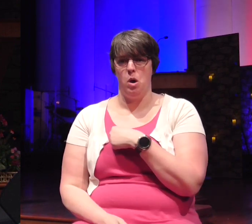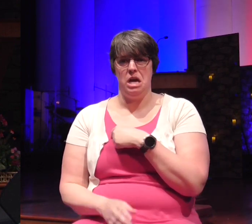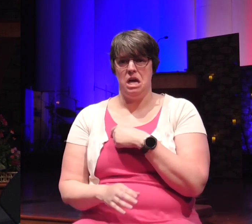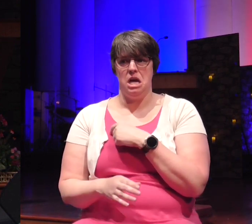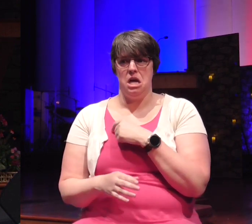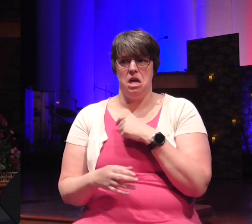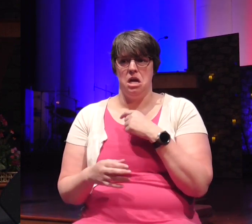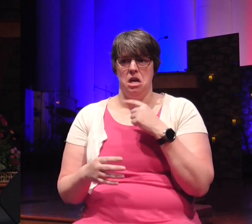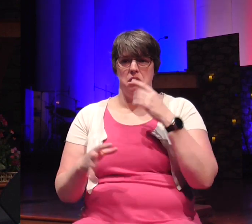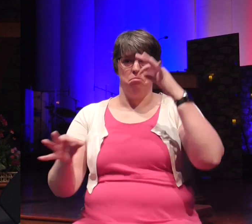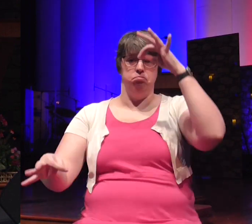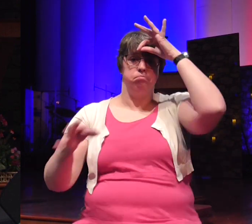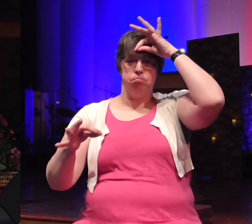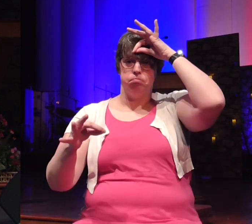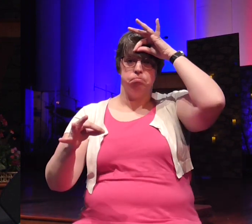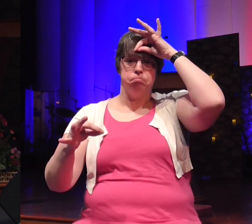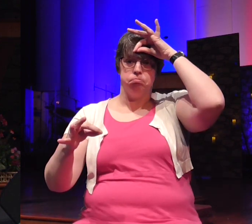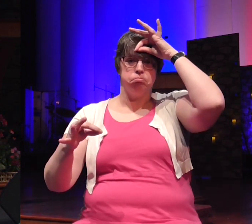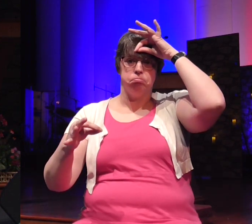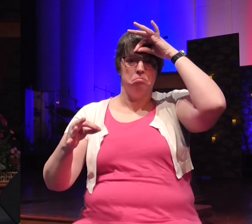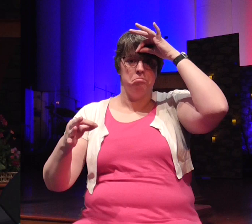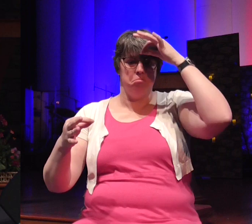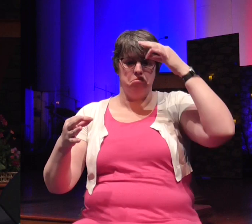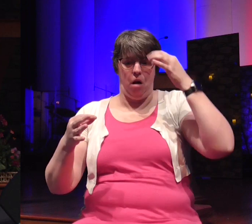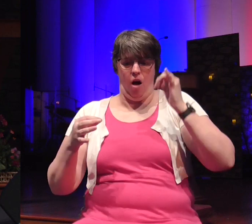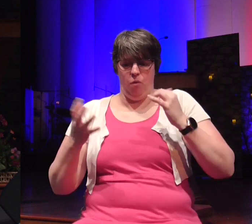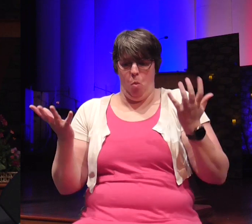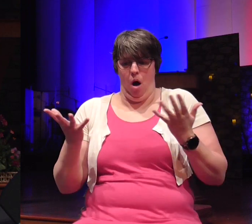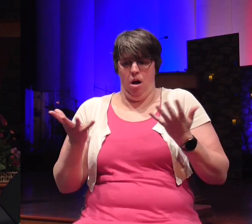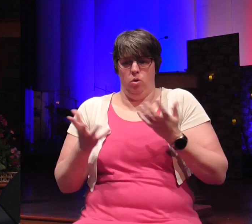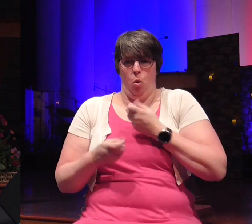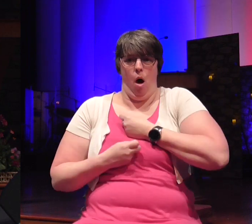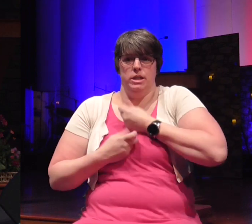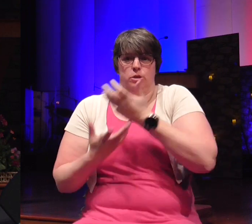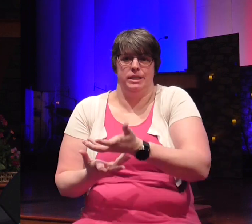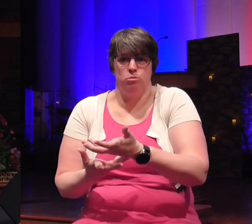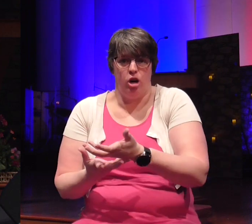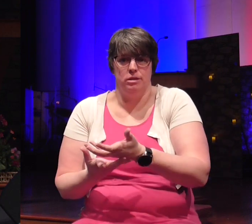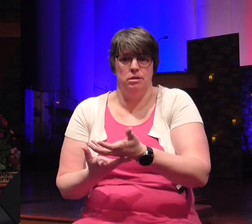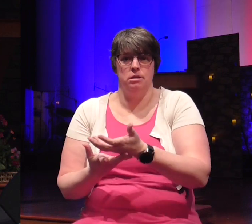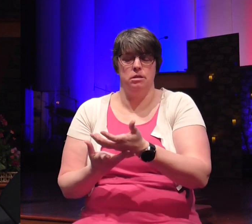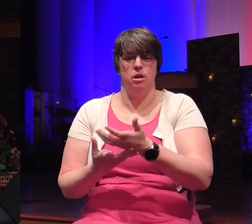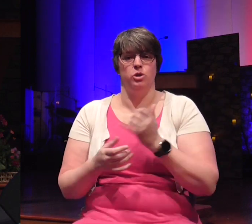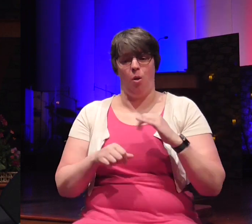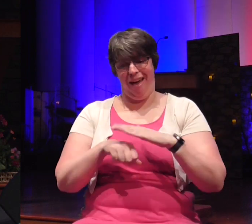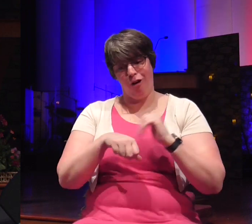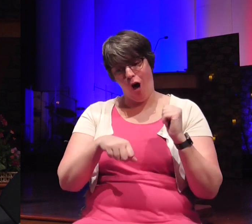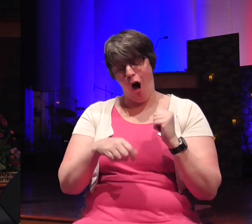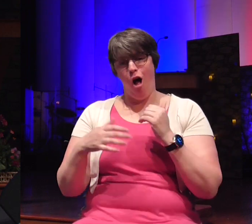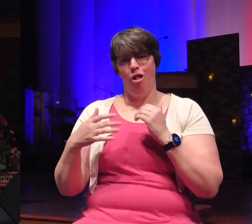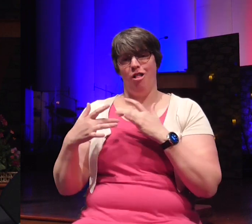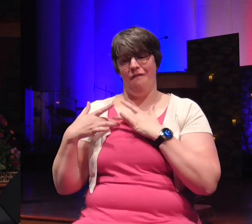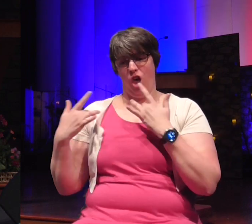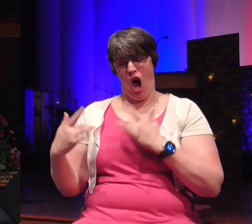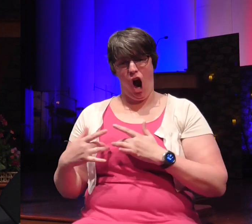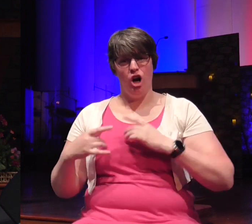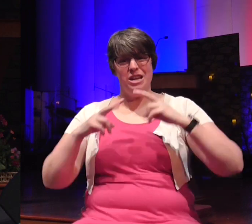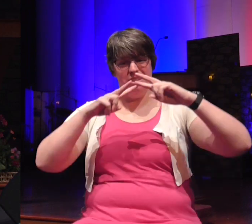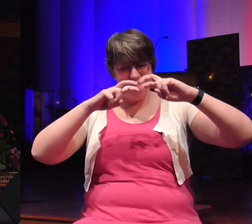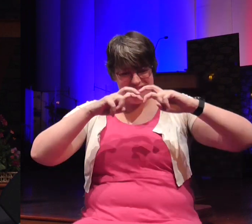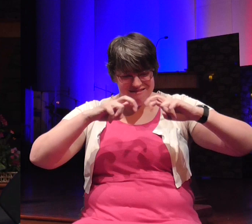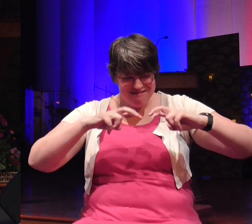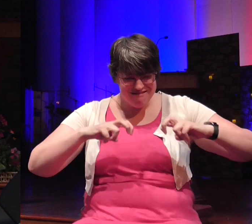to what wants to be expressed as us. And the call of the heart is unearth these unparalleled,